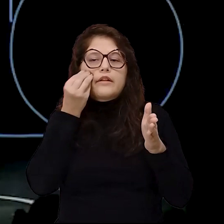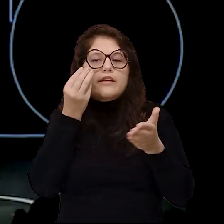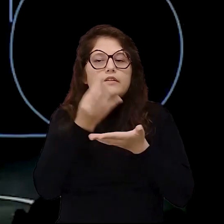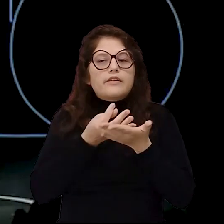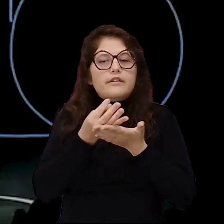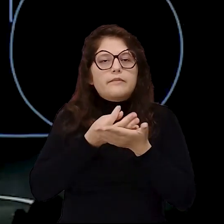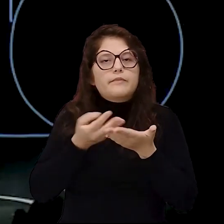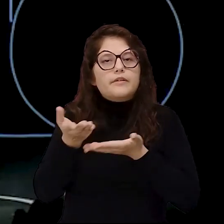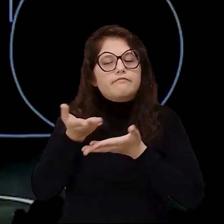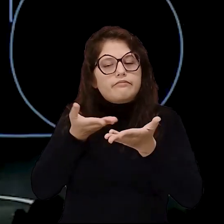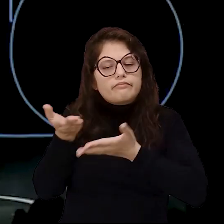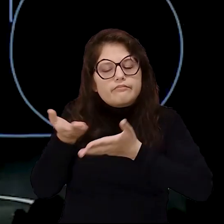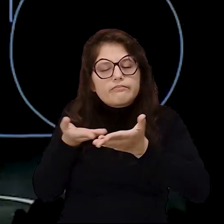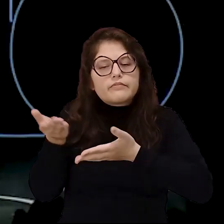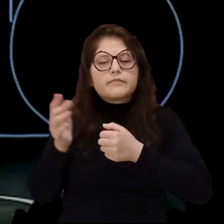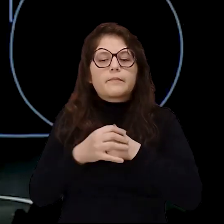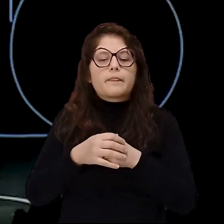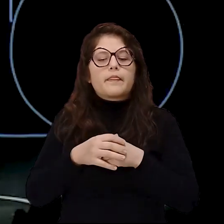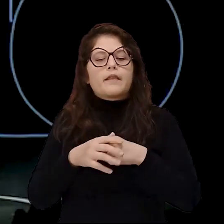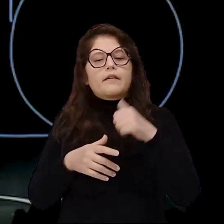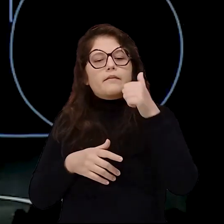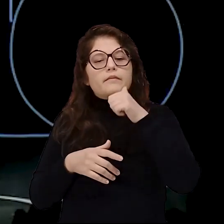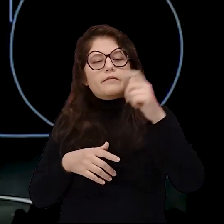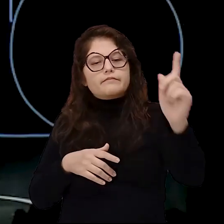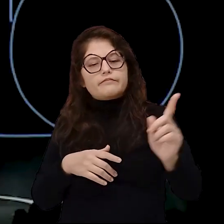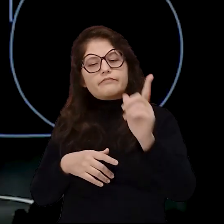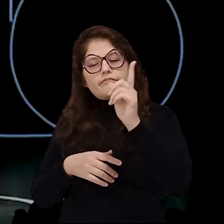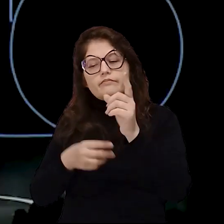She said, and she was a woman, by the way,